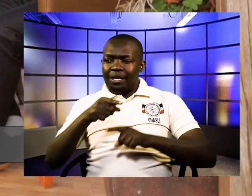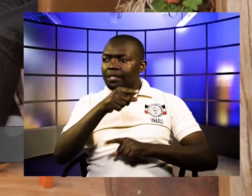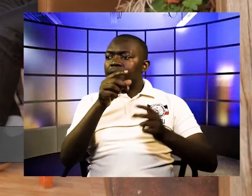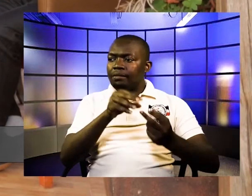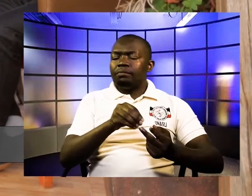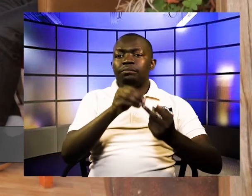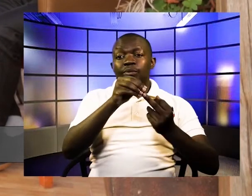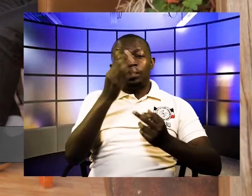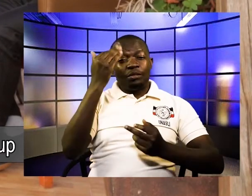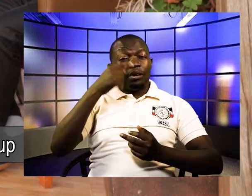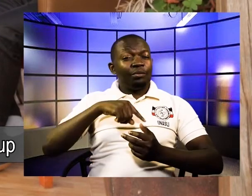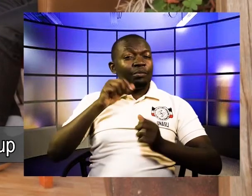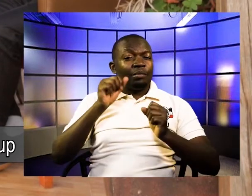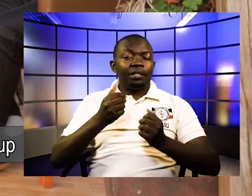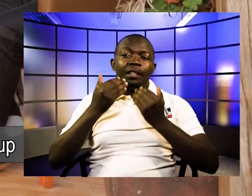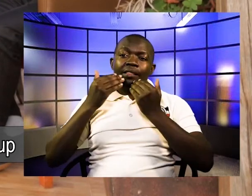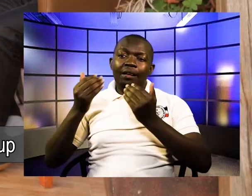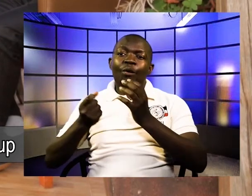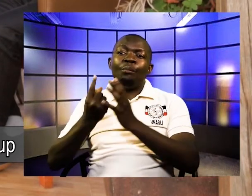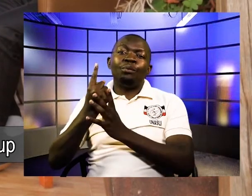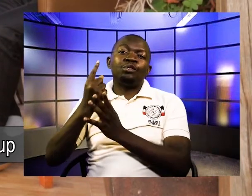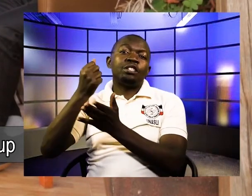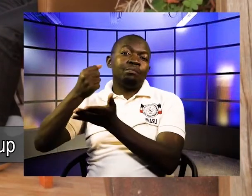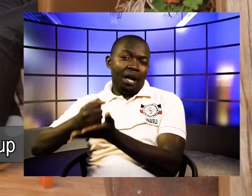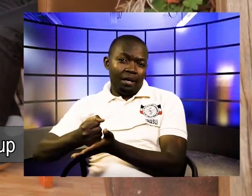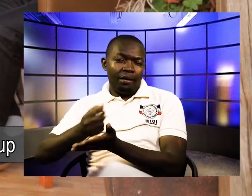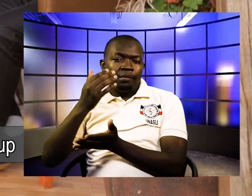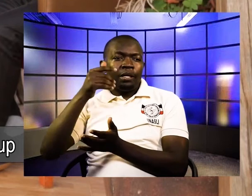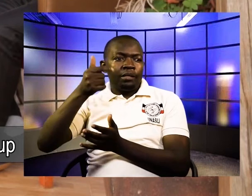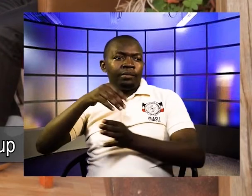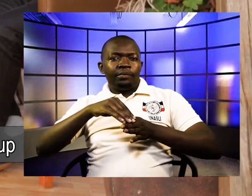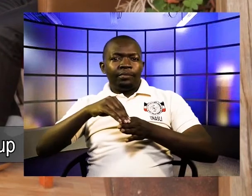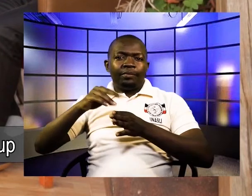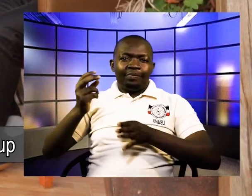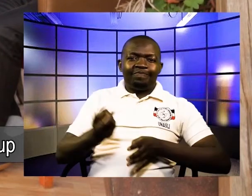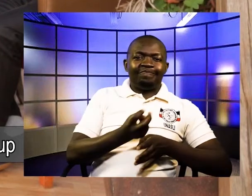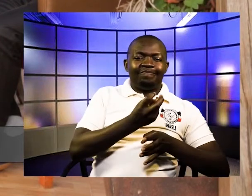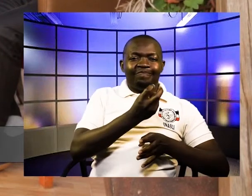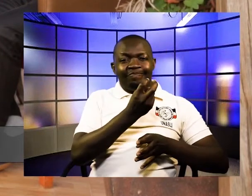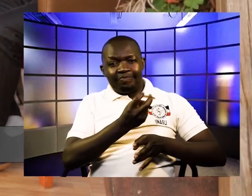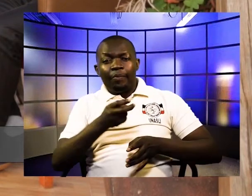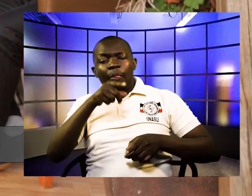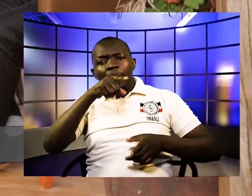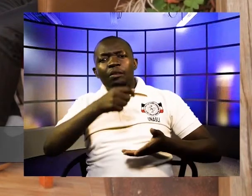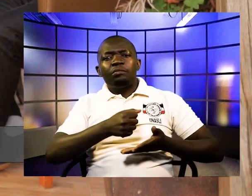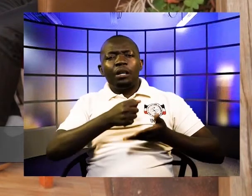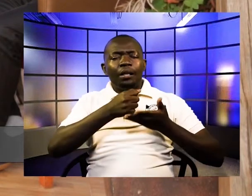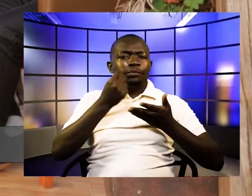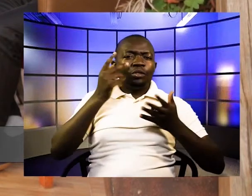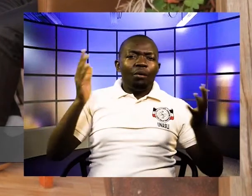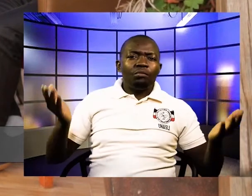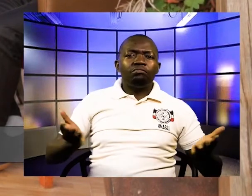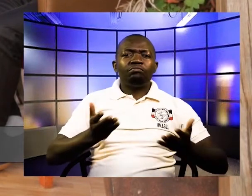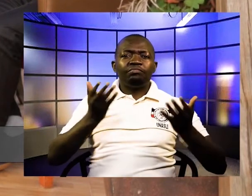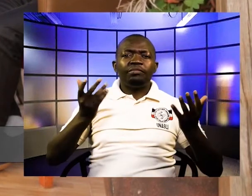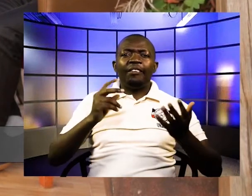okwebaza aba Opportunity Bank nga bayita mu lugendo luno olwa Hold My Hand okubeera nga bavuddeyo ate okubeera nga basobola okubeera nga bakumaakuma